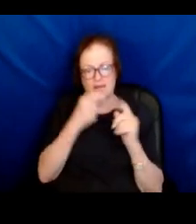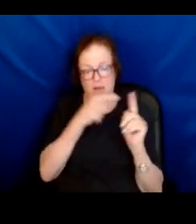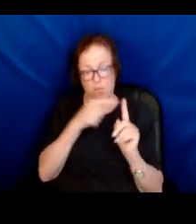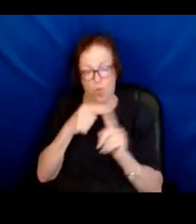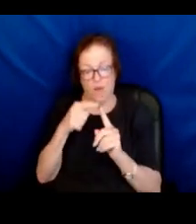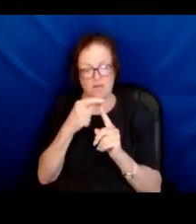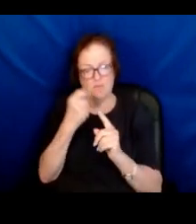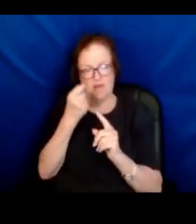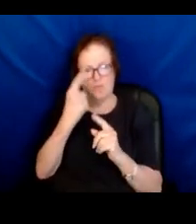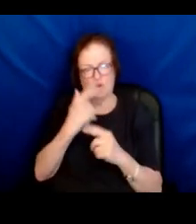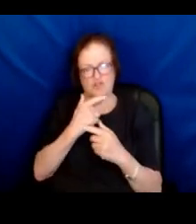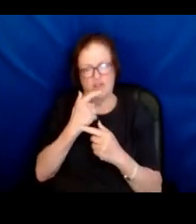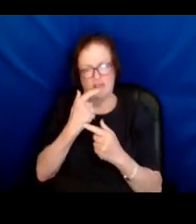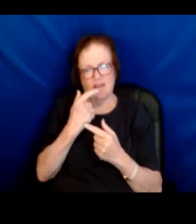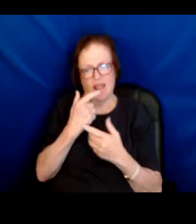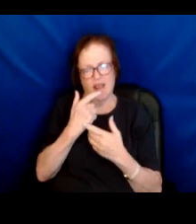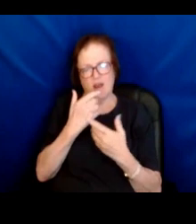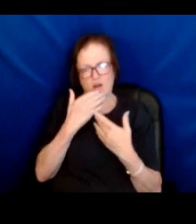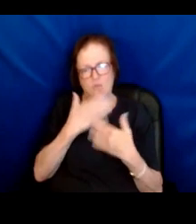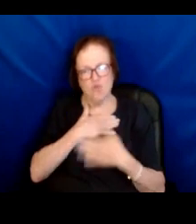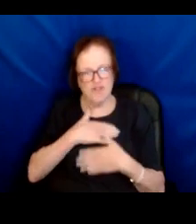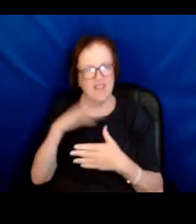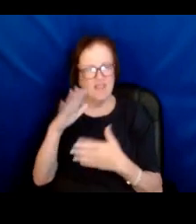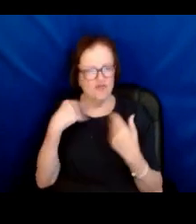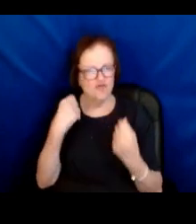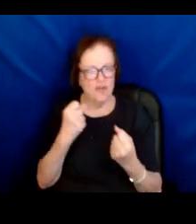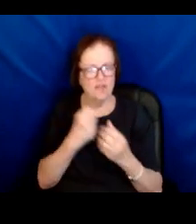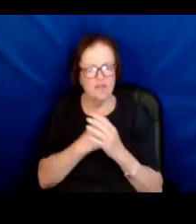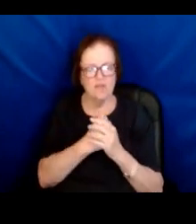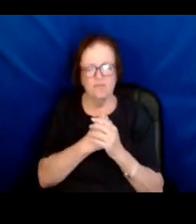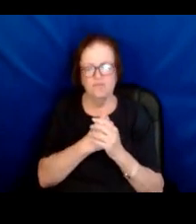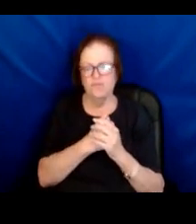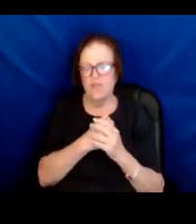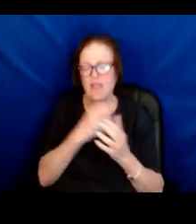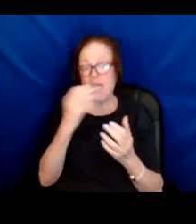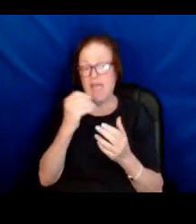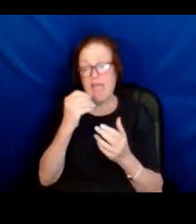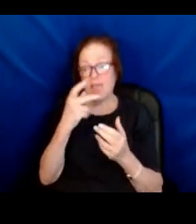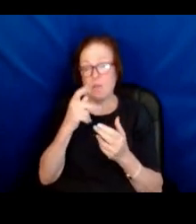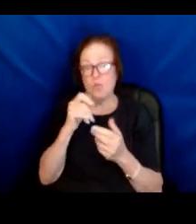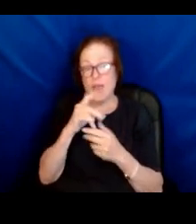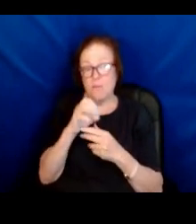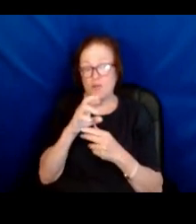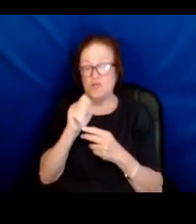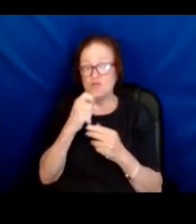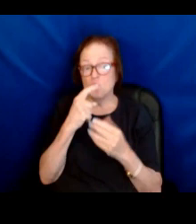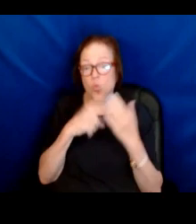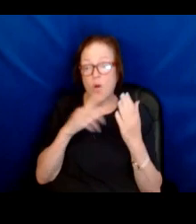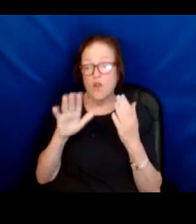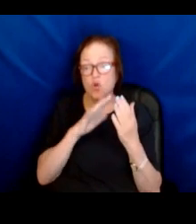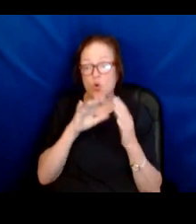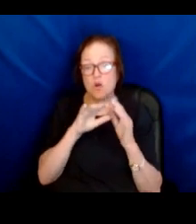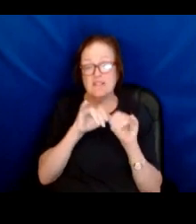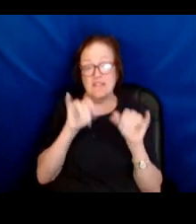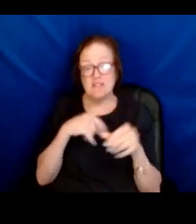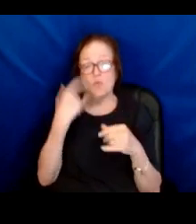And along the way, we're trying to estimate the model parameters to get a sense of what your system looks like in terms of the capacities and